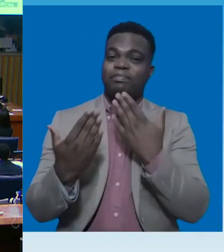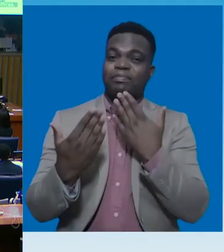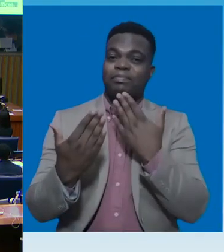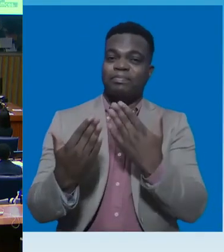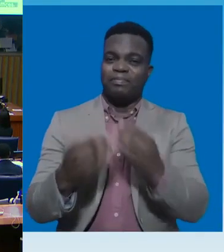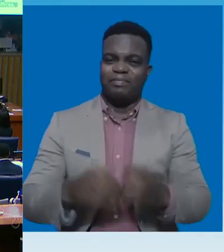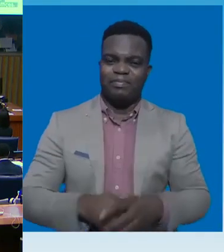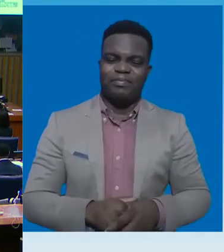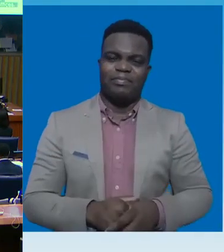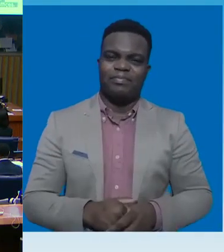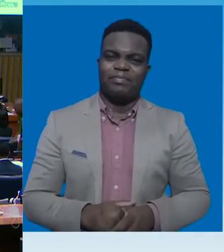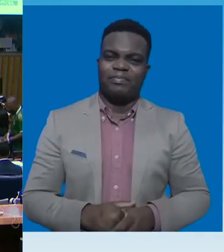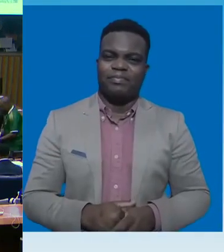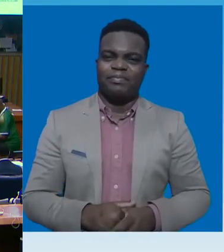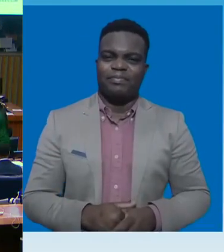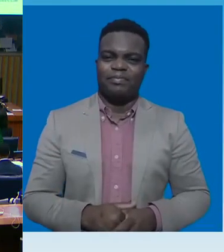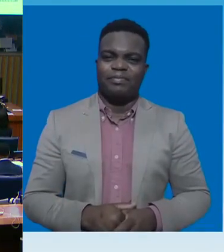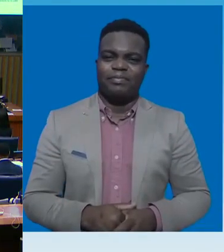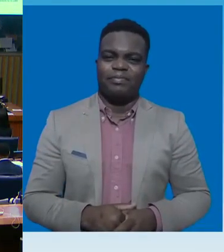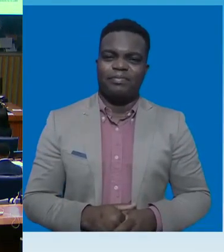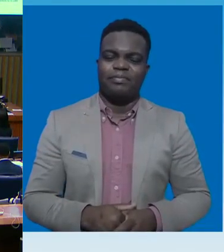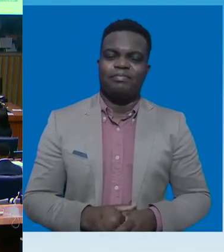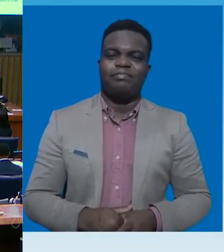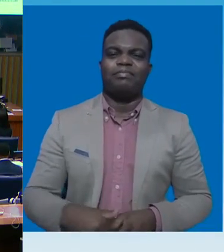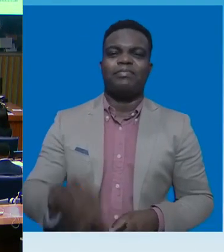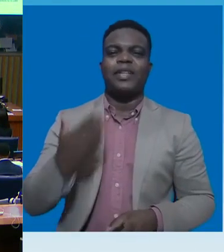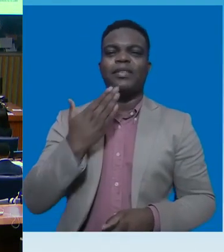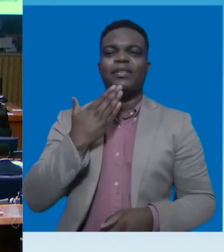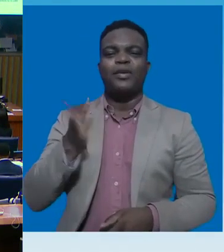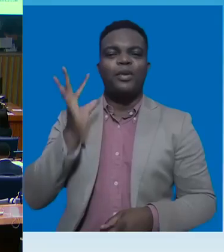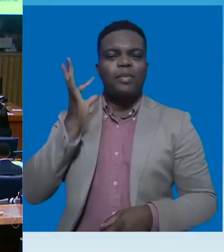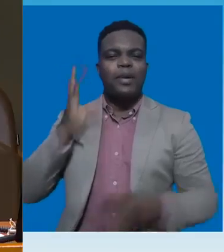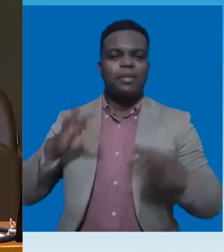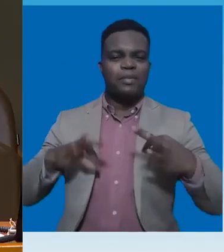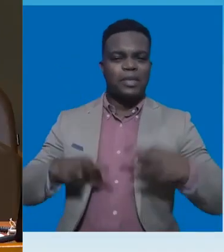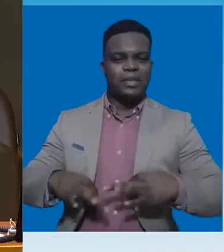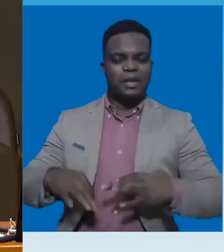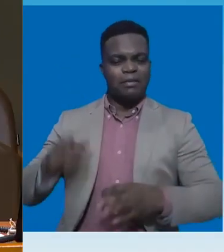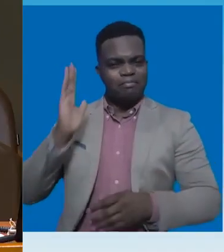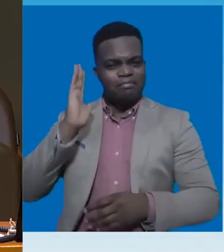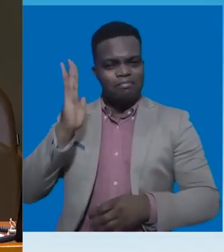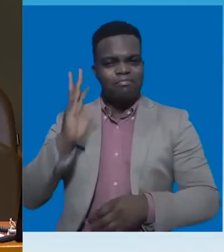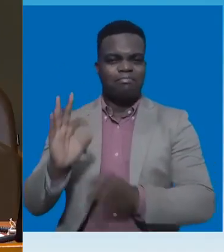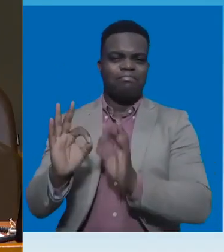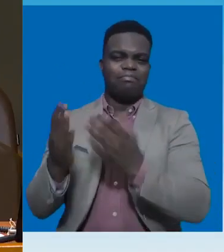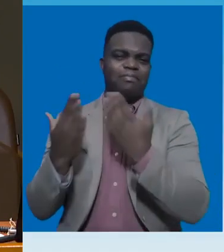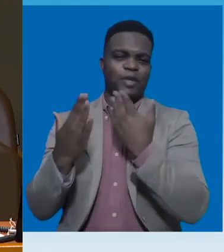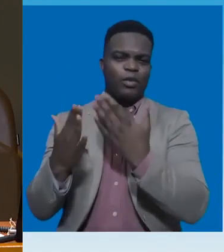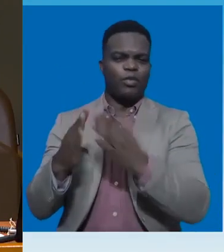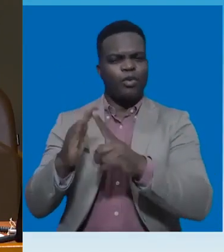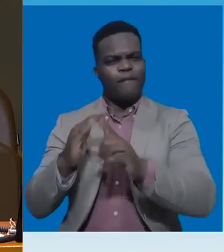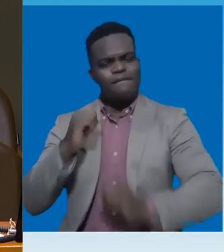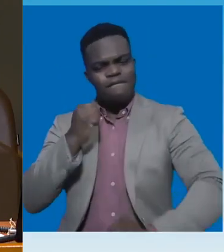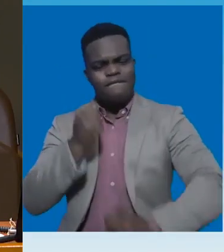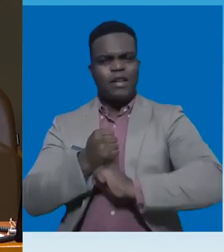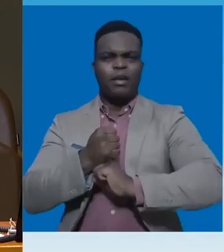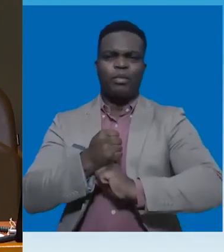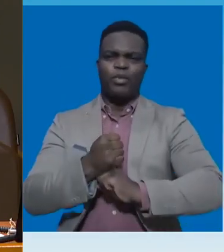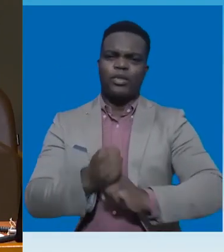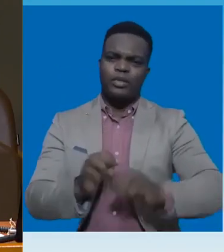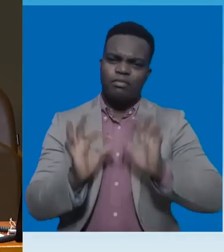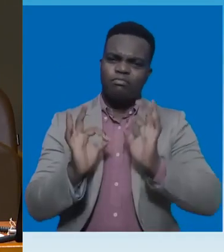Thank you, Your Excellency, for your remarks. Thank you for your full support, and we welcome it and appreciate